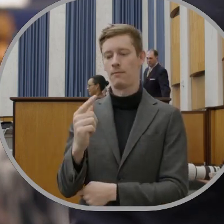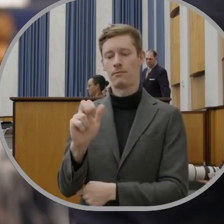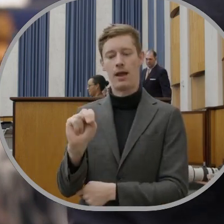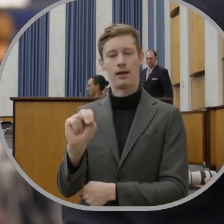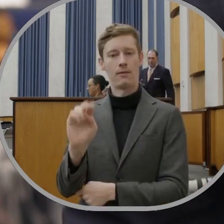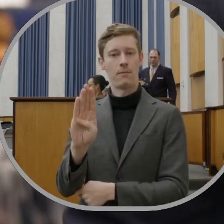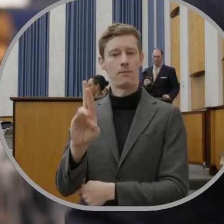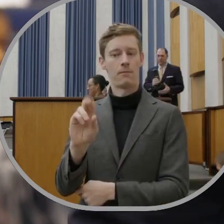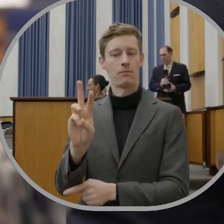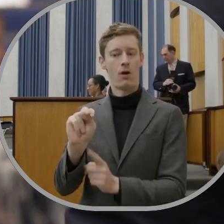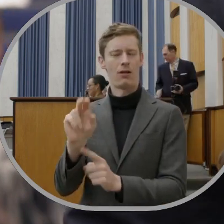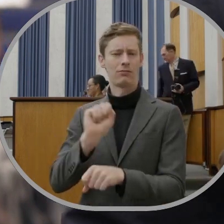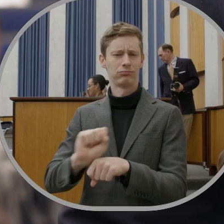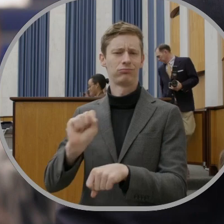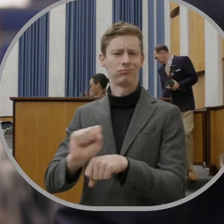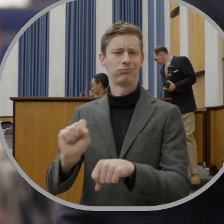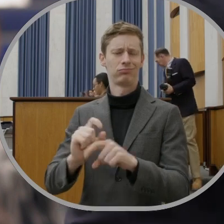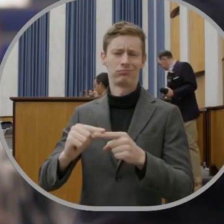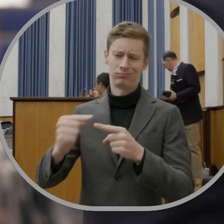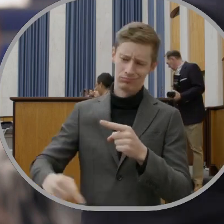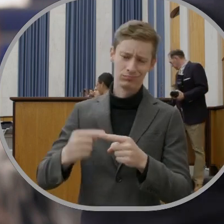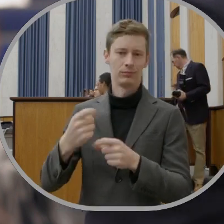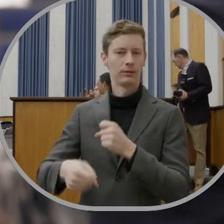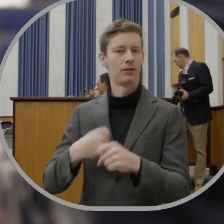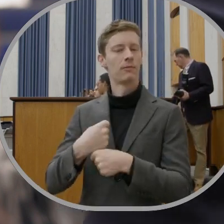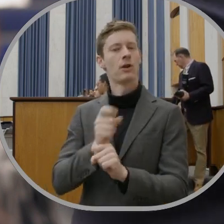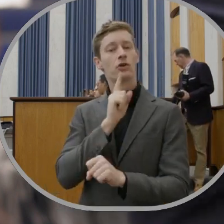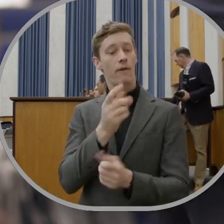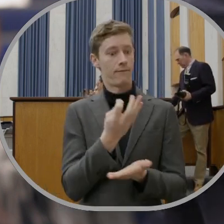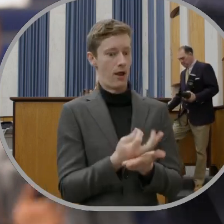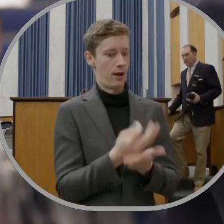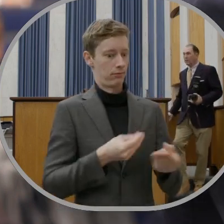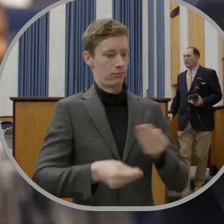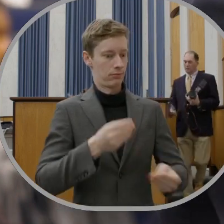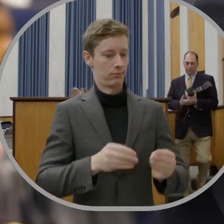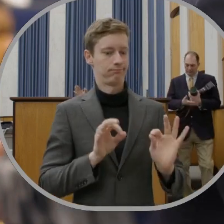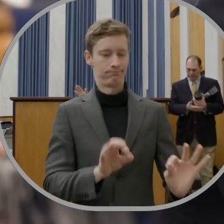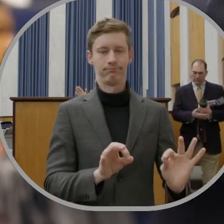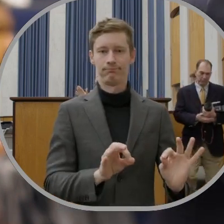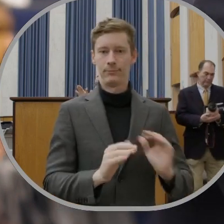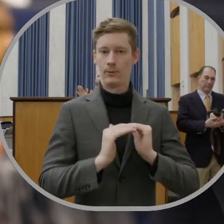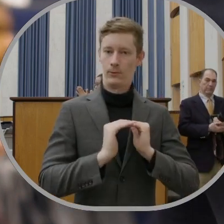who worked tirelessly year-round to ensure our financial house is in order.